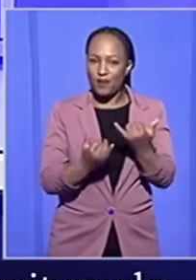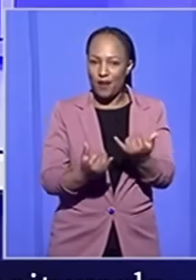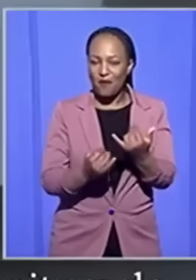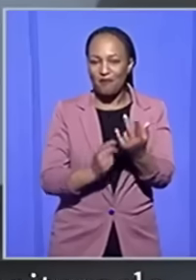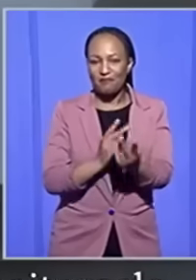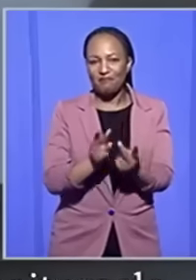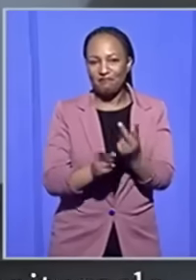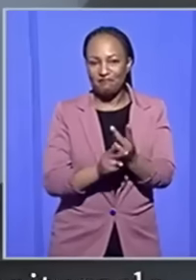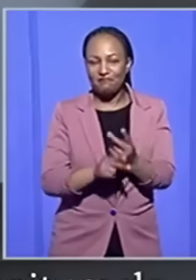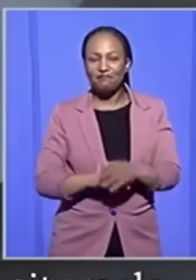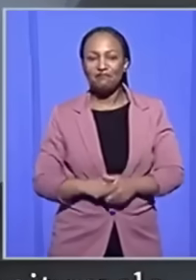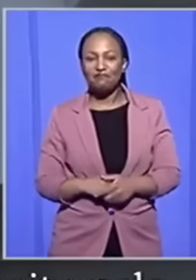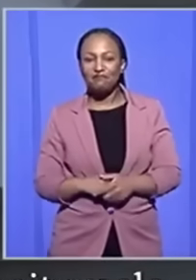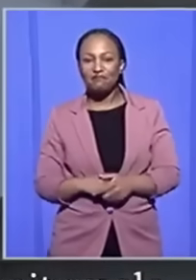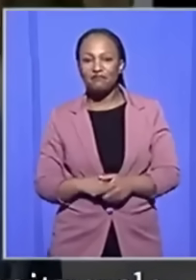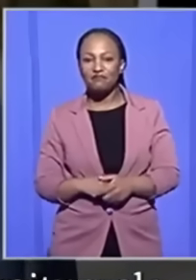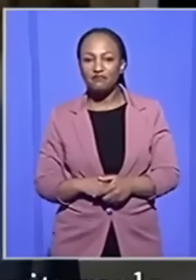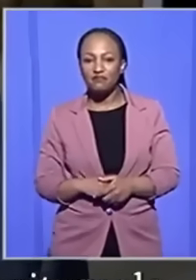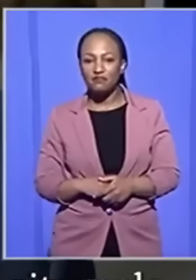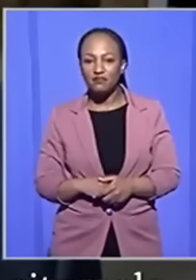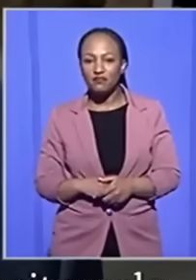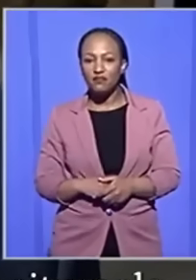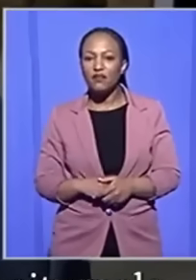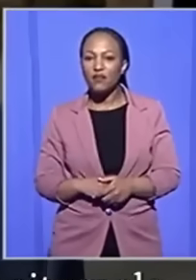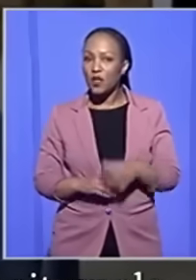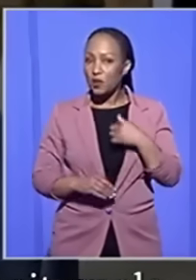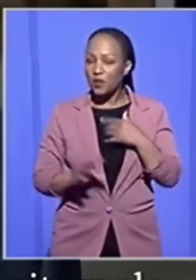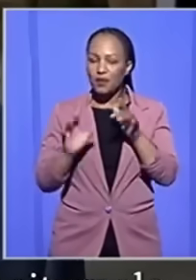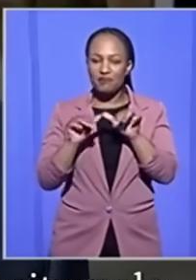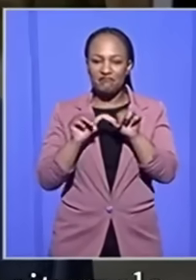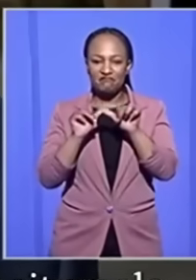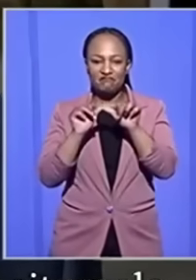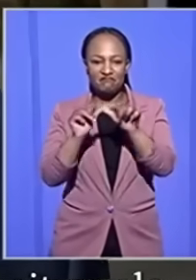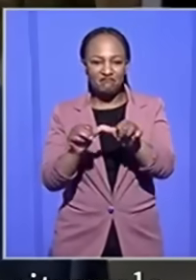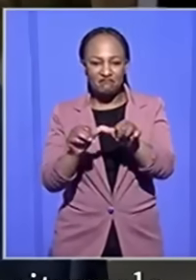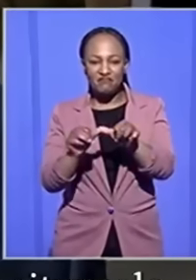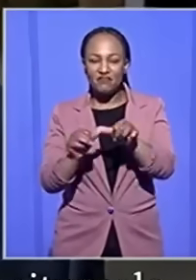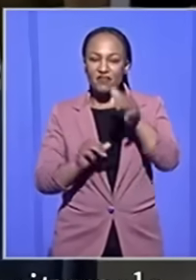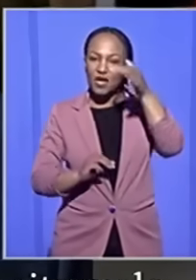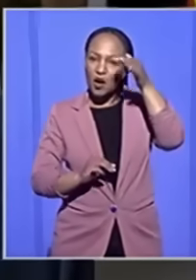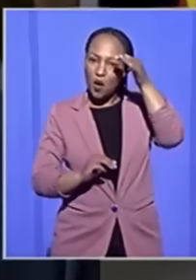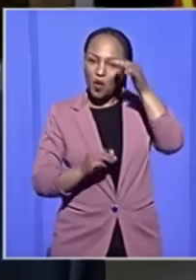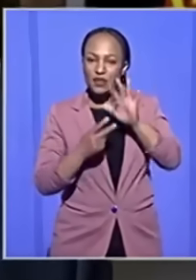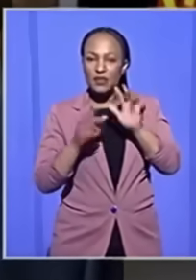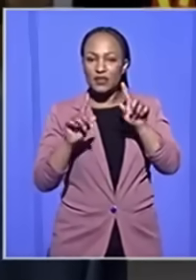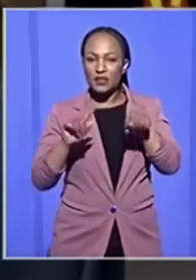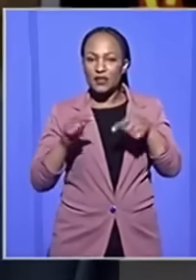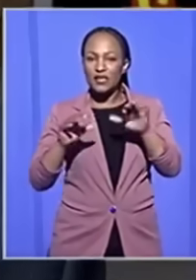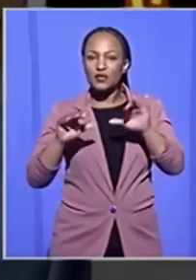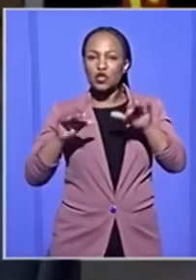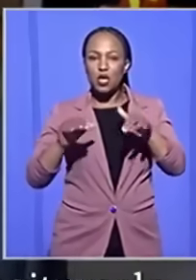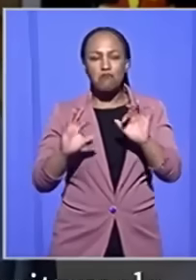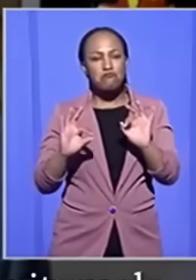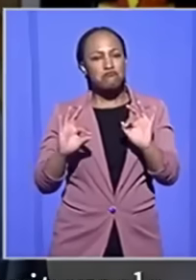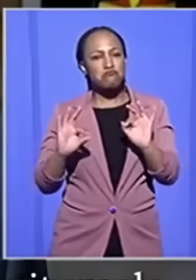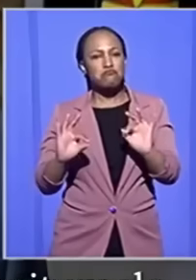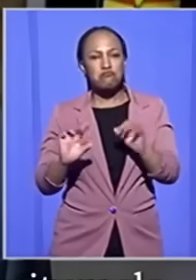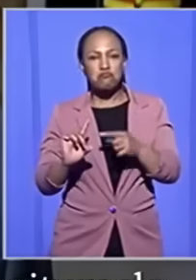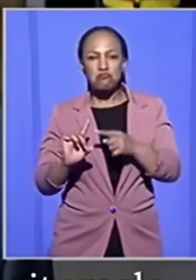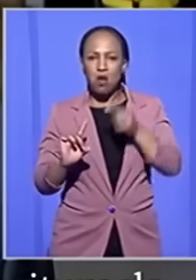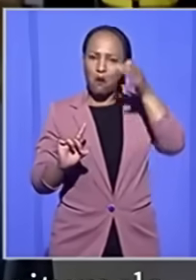The coaching, we made sure that the coach who coaches the team is of franchise level type of coach. We did